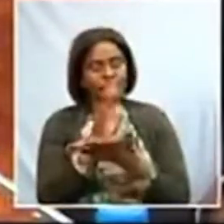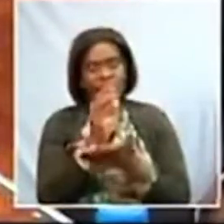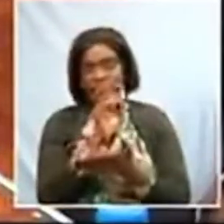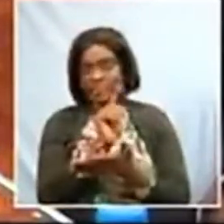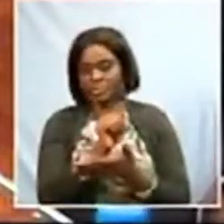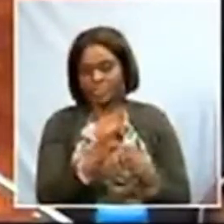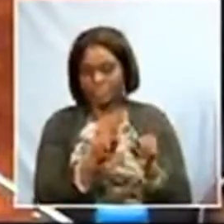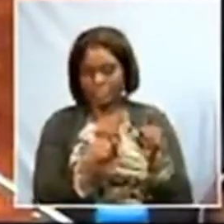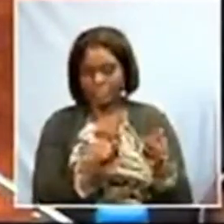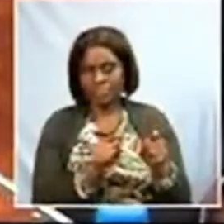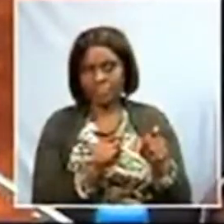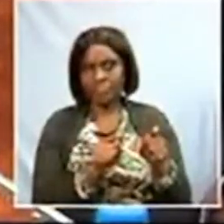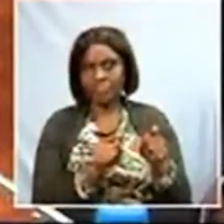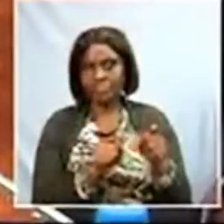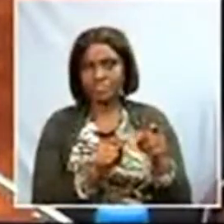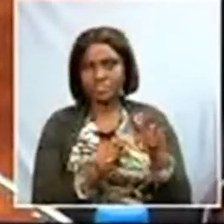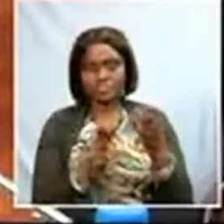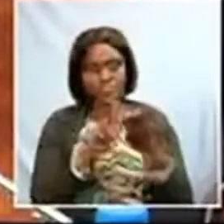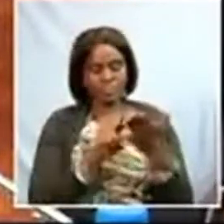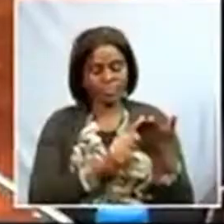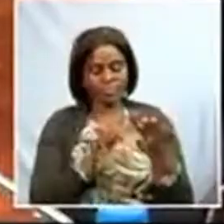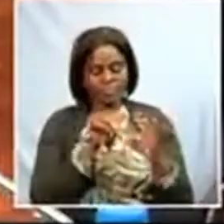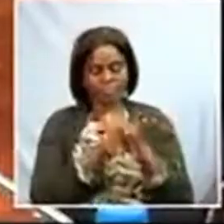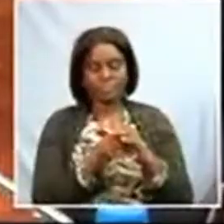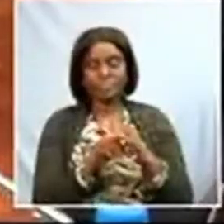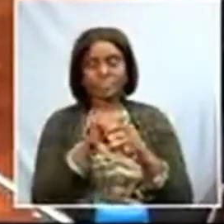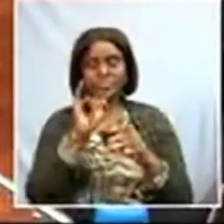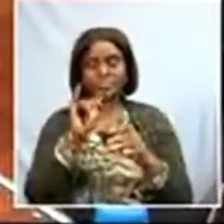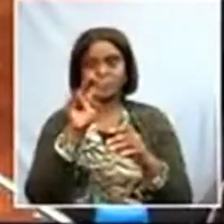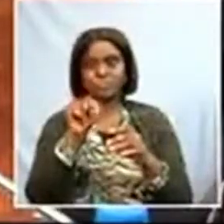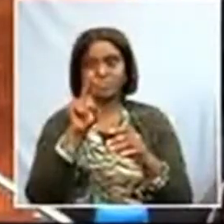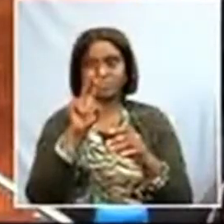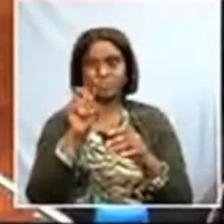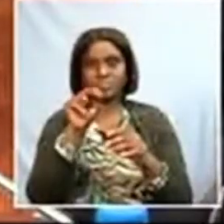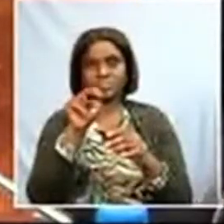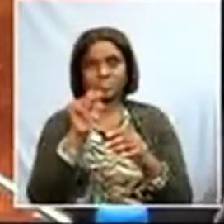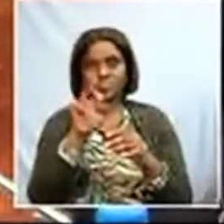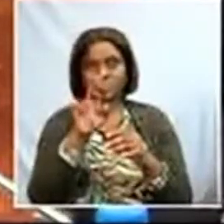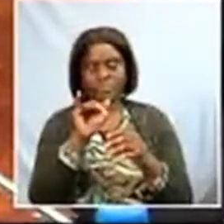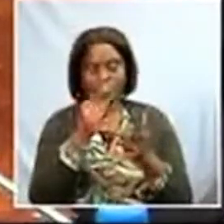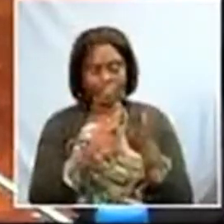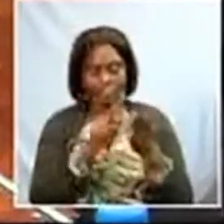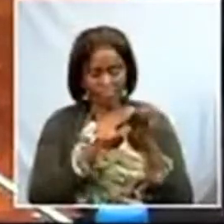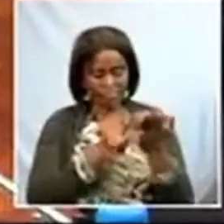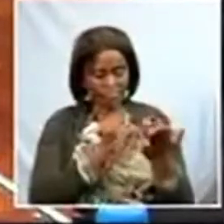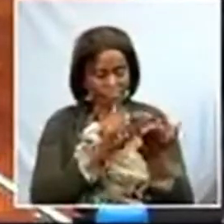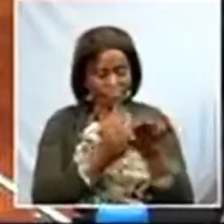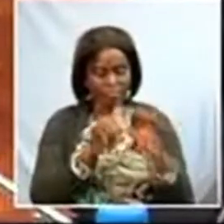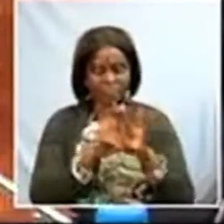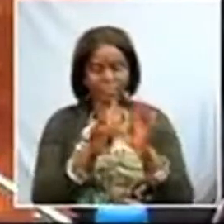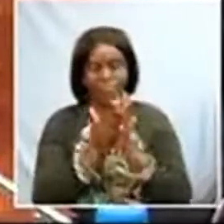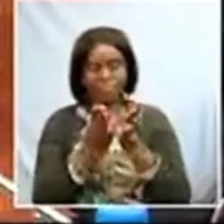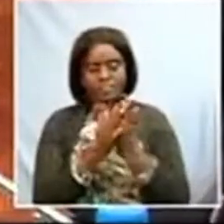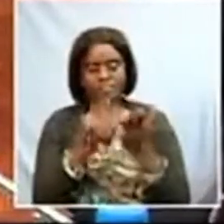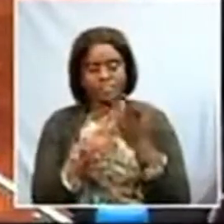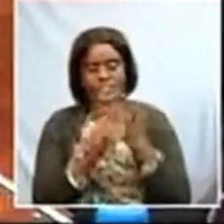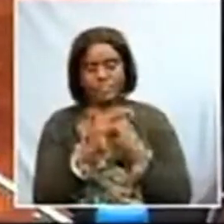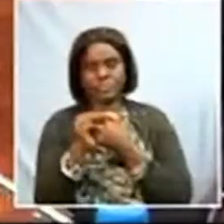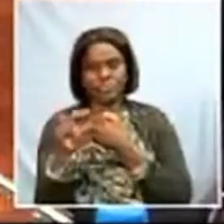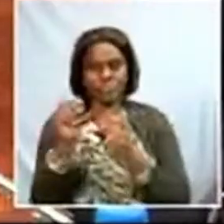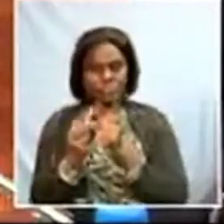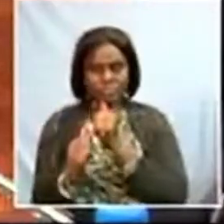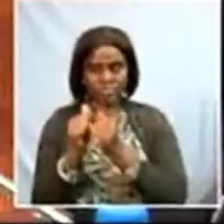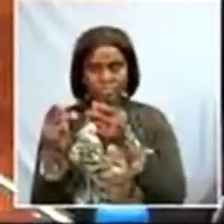of this which was recorded in the inventory. Because what was being recorded in the inventory was what this material which was